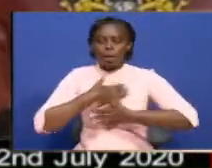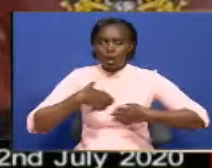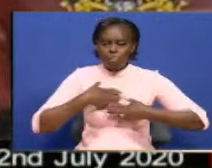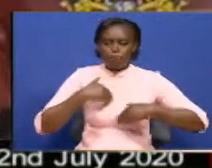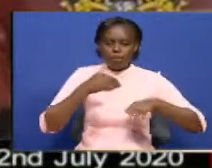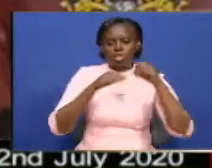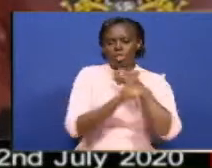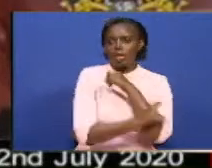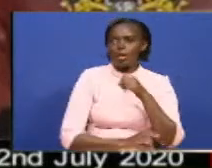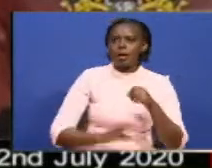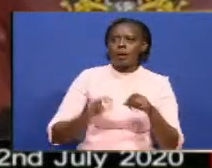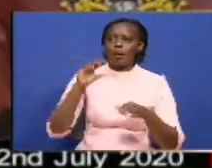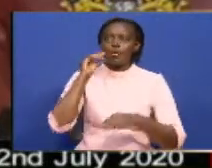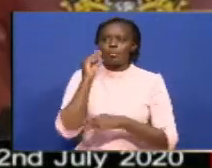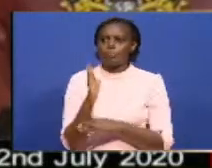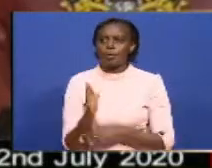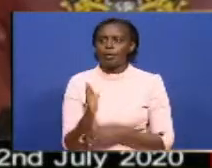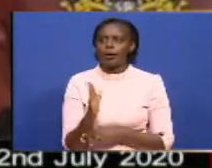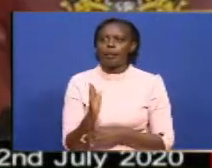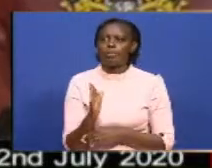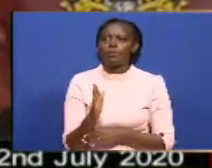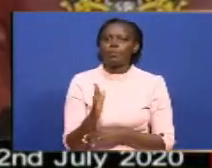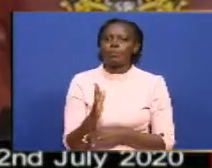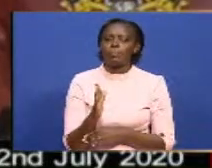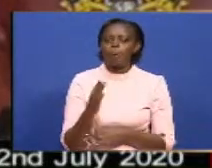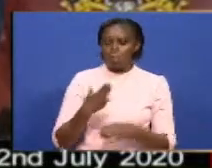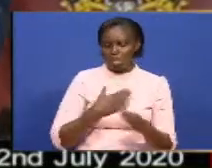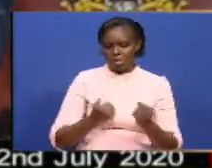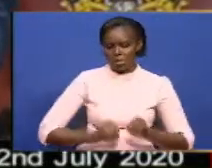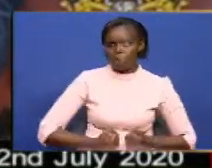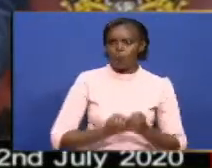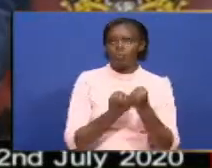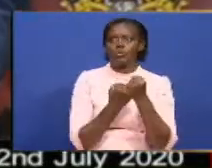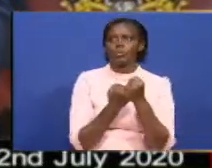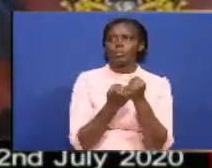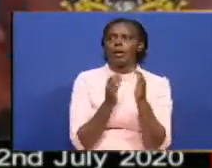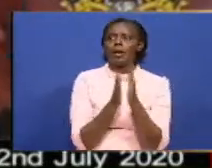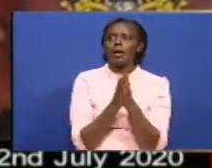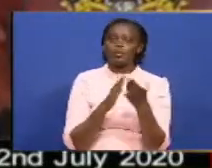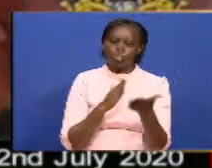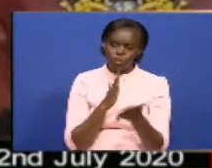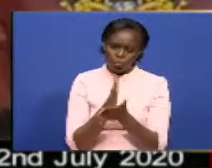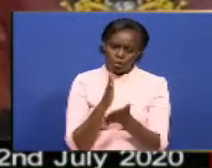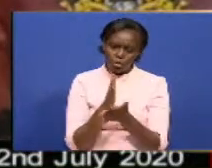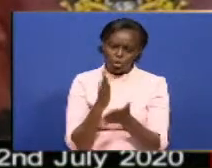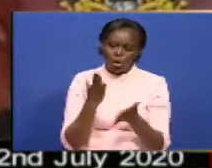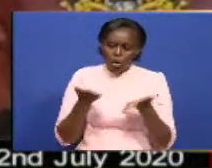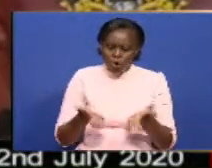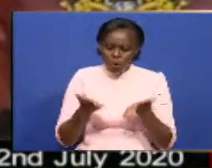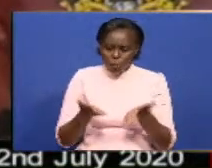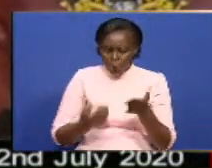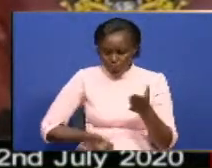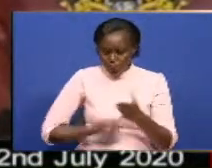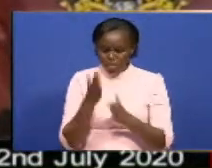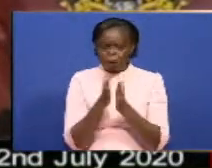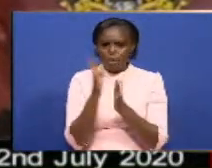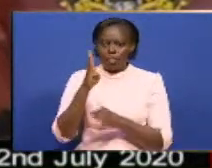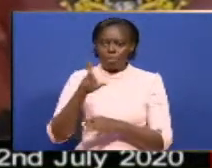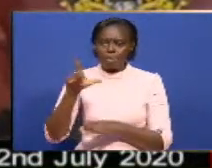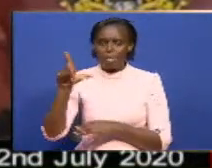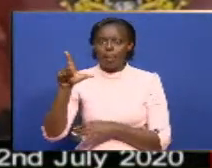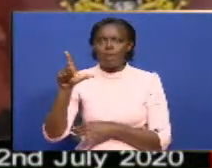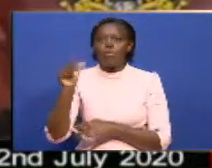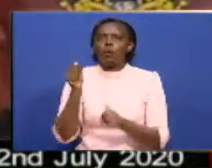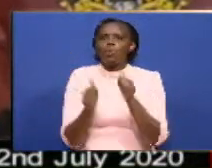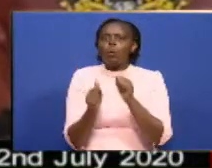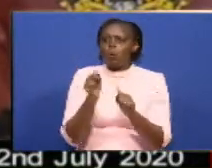this country. Therefore, Madam Speaker, I rise to support, and I'm sure we're now coming up with a bill